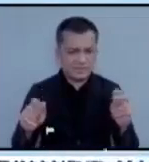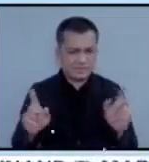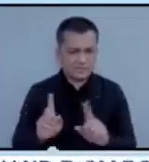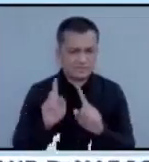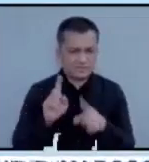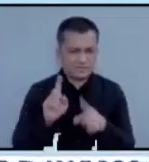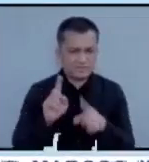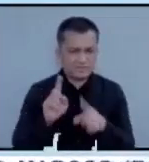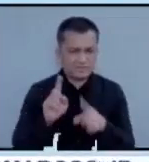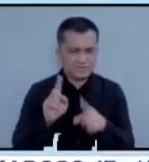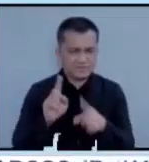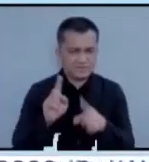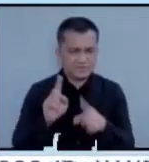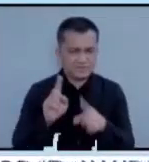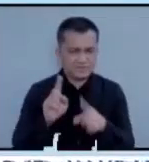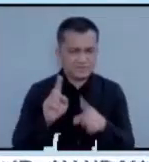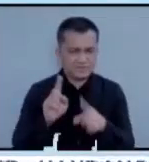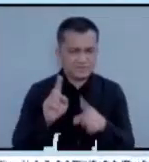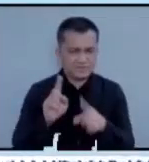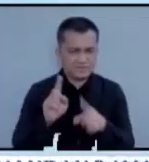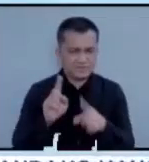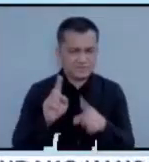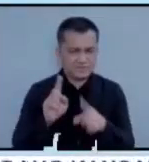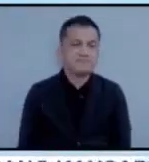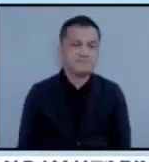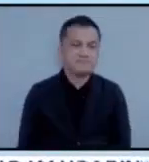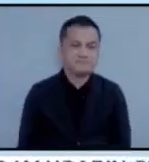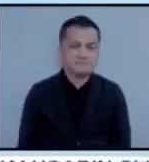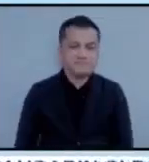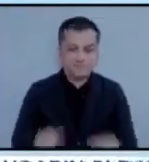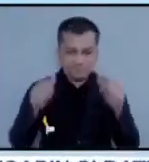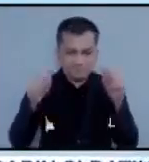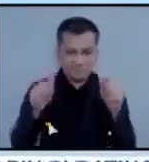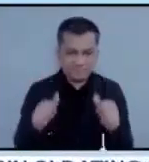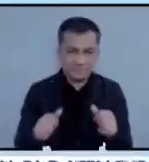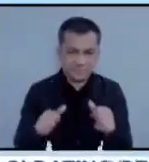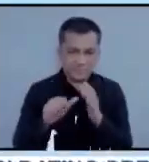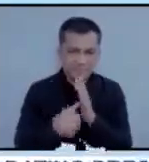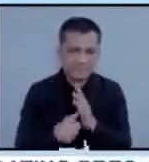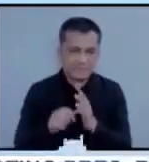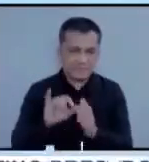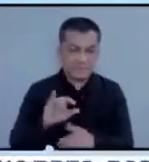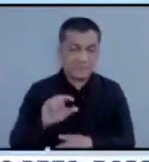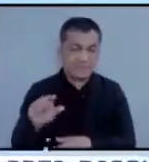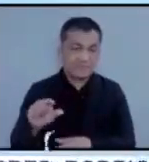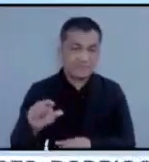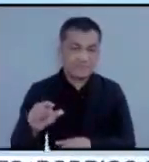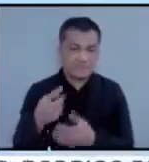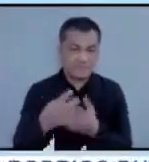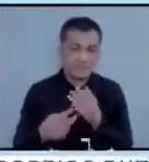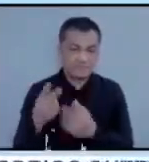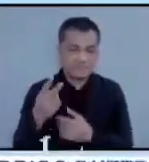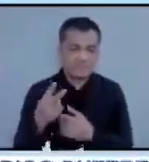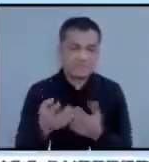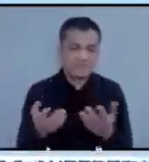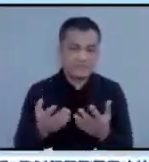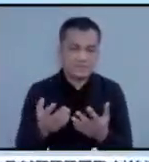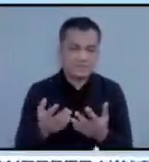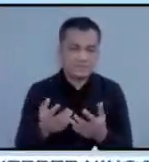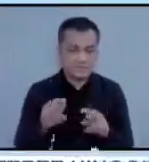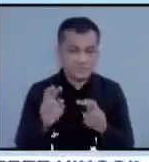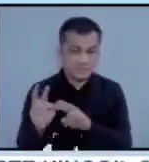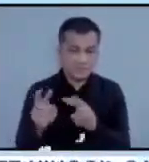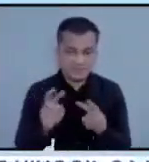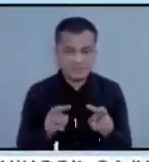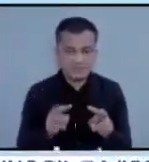Coachella na ginanap sa California. Nag-upload na ilang highlights sa kanilang IG accounts ang dalawa kung saan kapansin-pansin ang